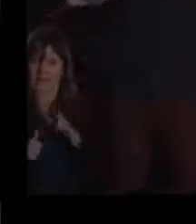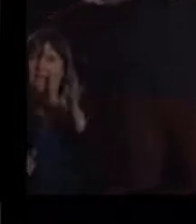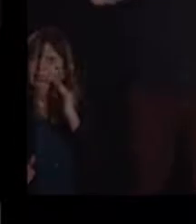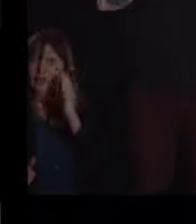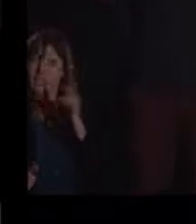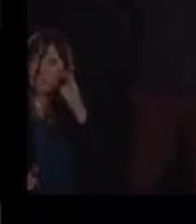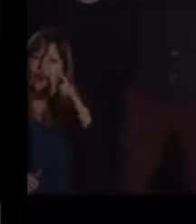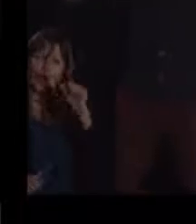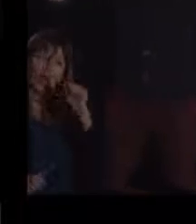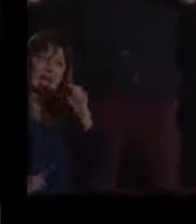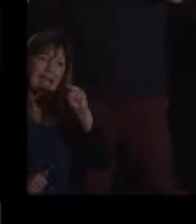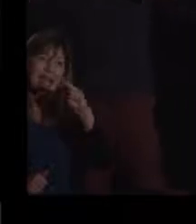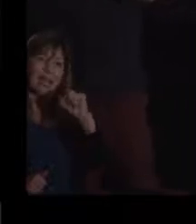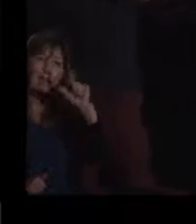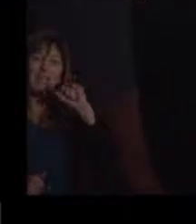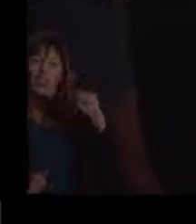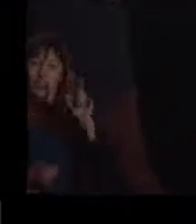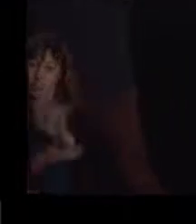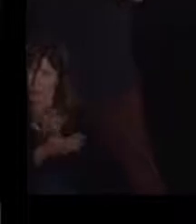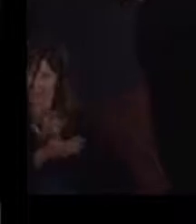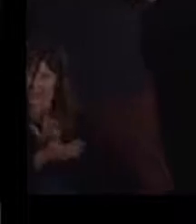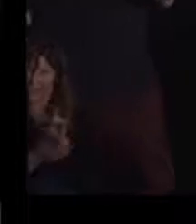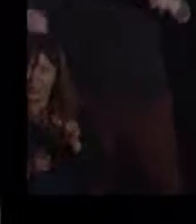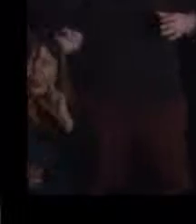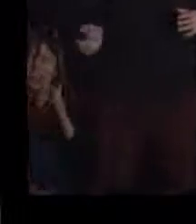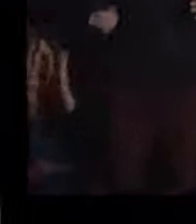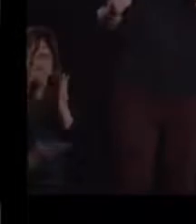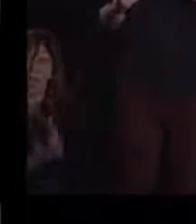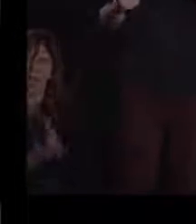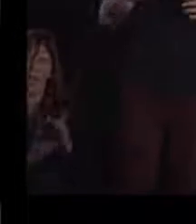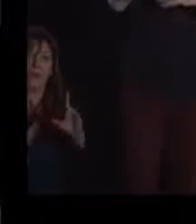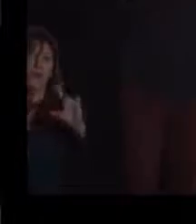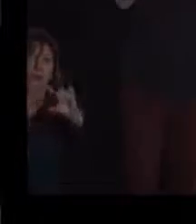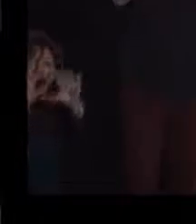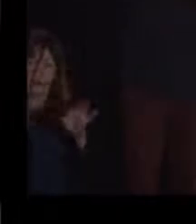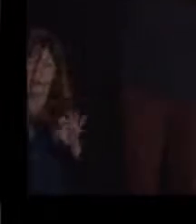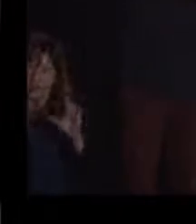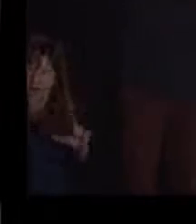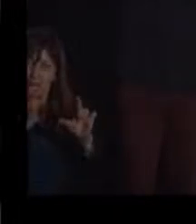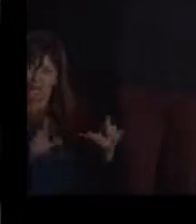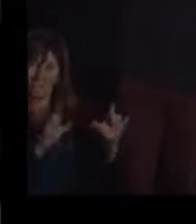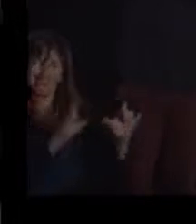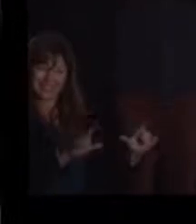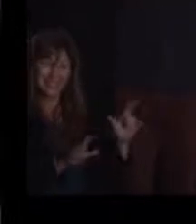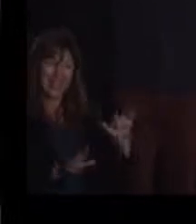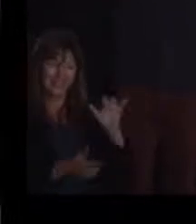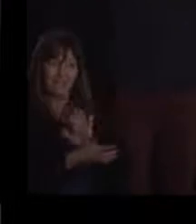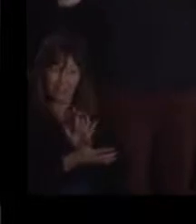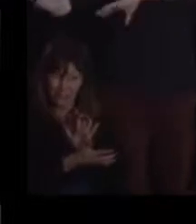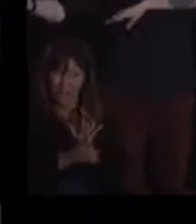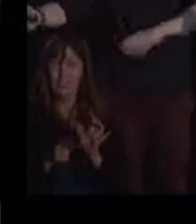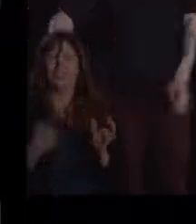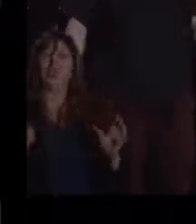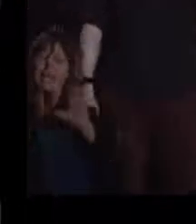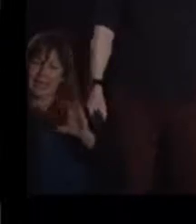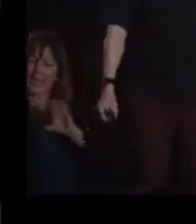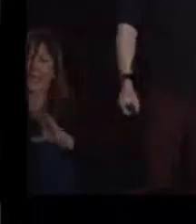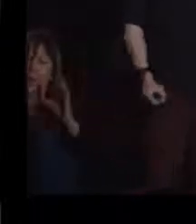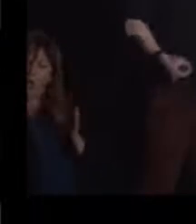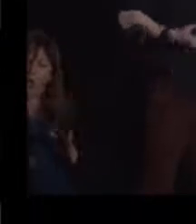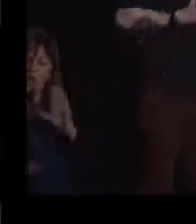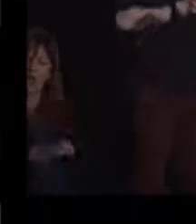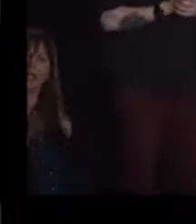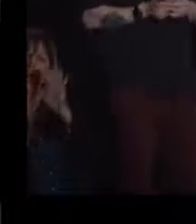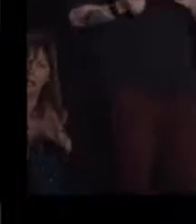done animated motion graphics within a stop frame film. And it was actually about a sequence where a character trends